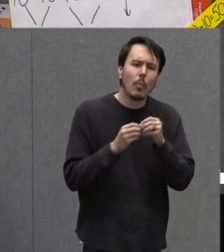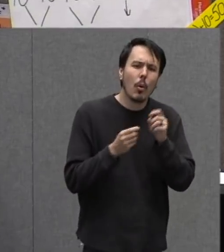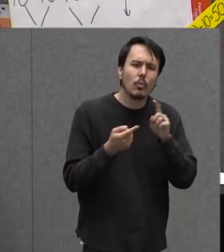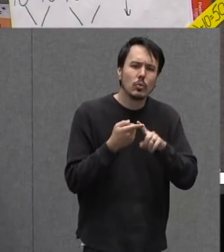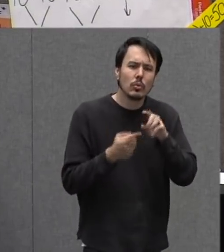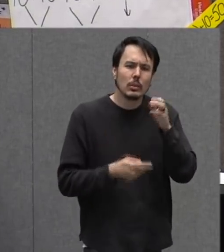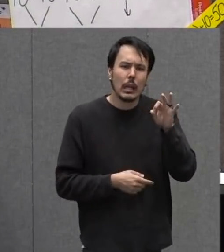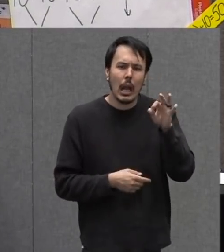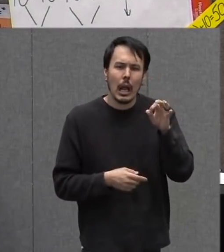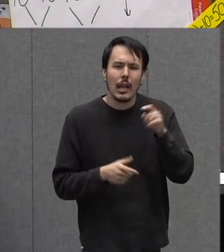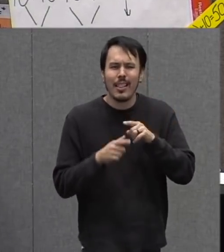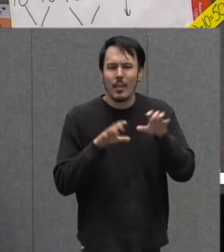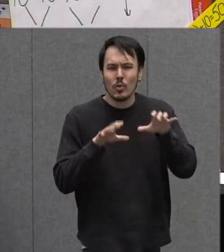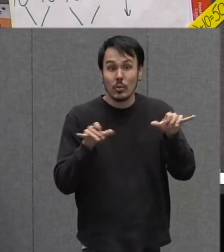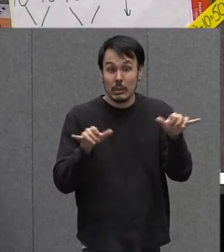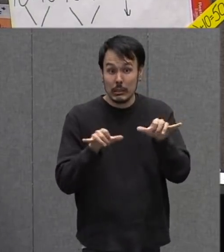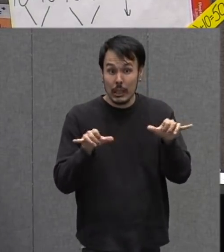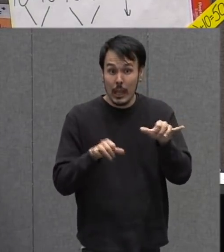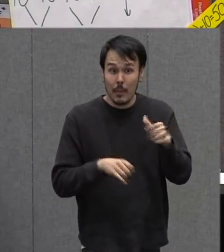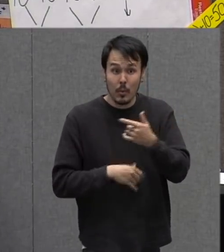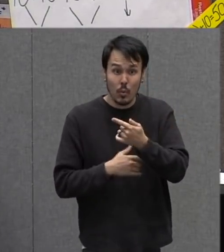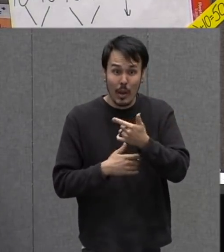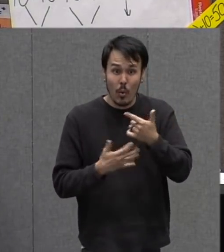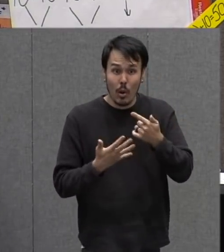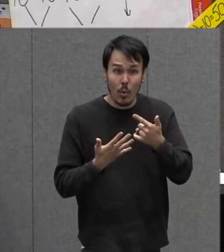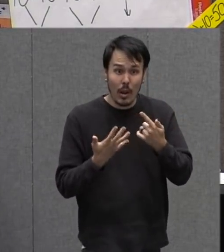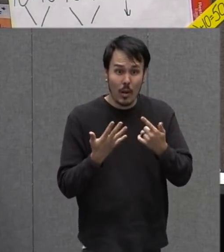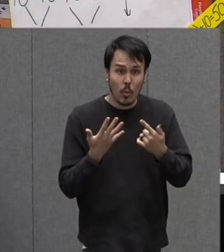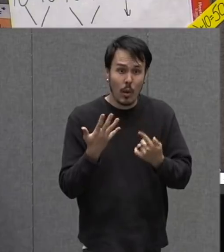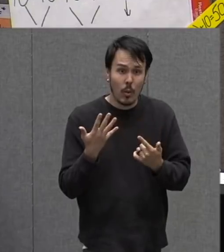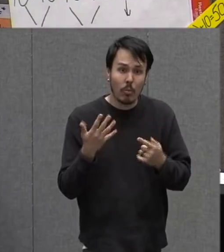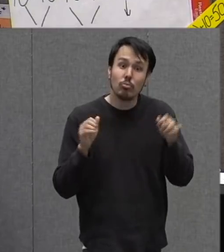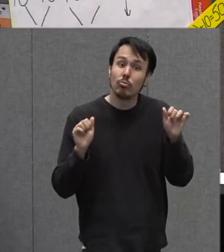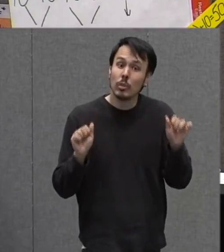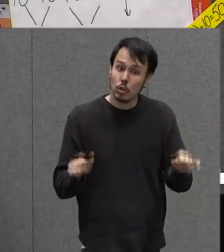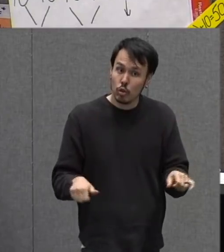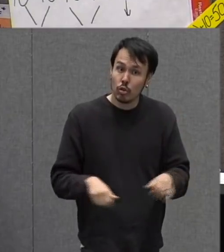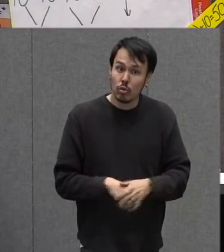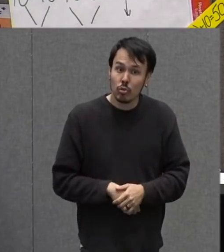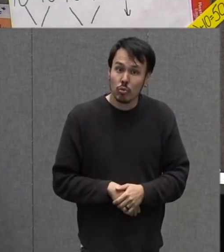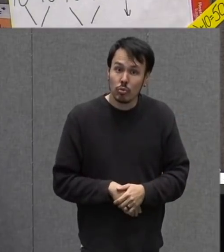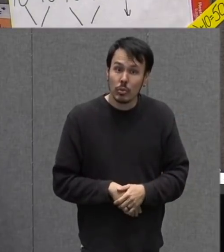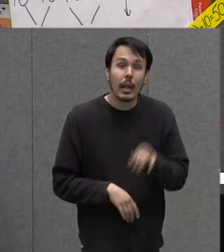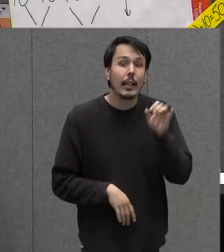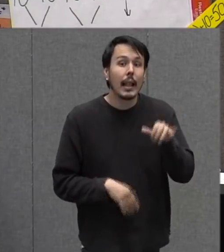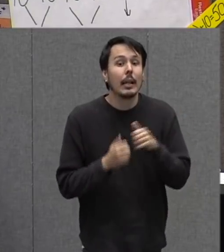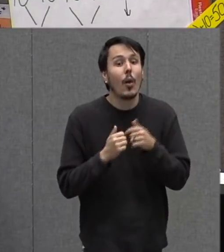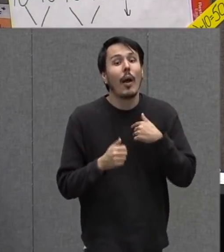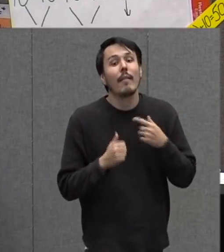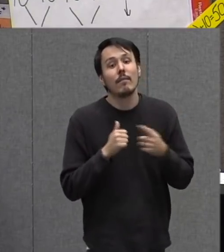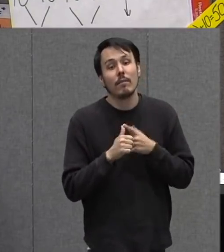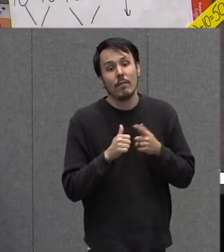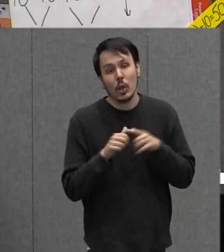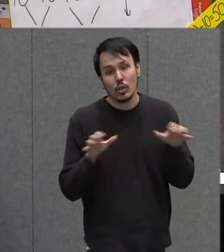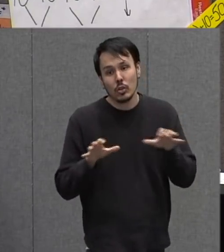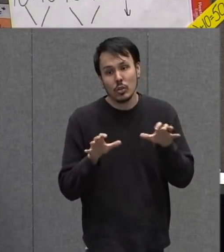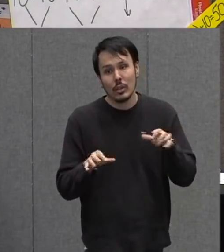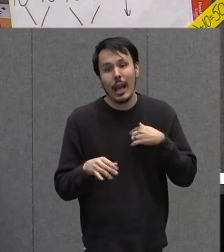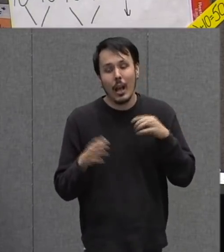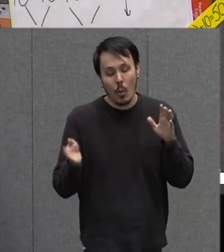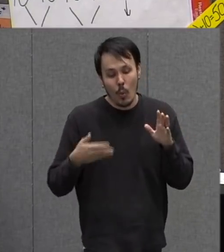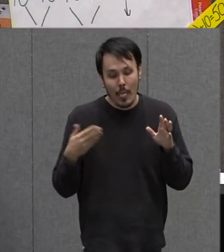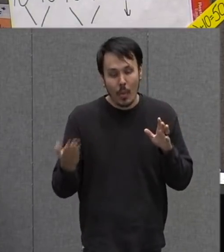thing, 21, 21, 21? I could. That's actually the way I first approached it. When I went through,